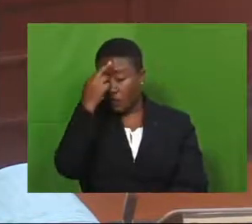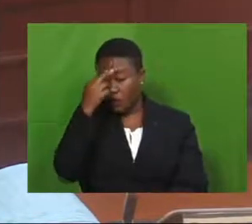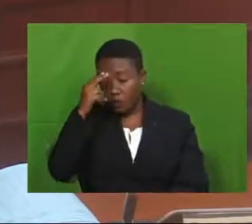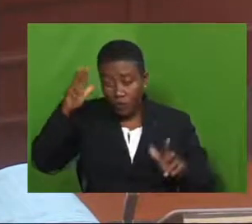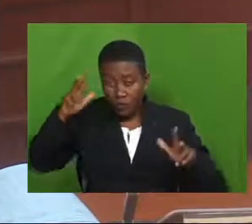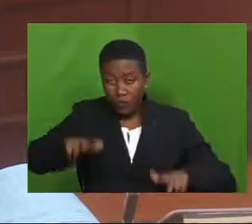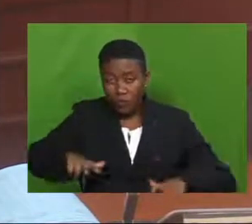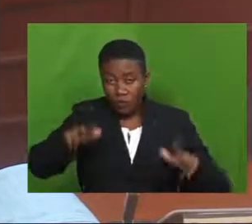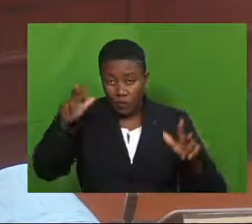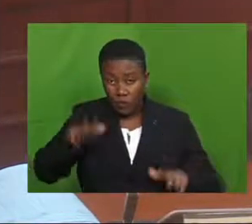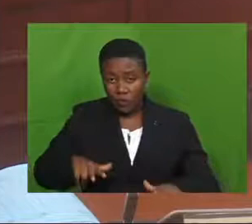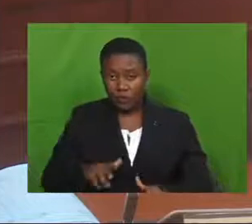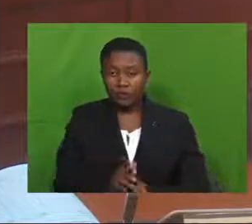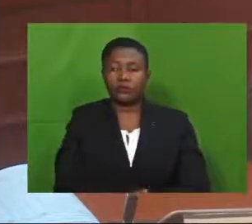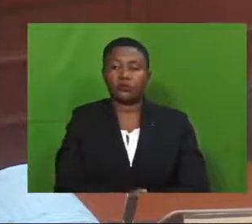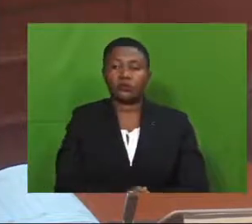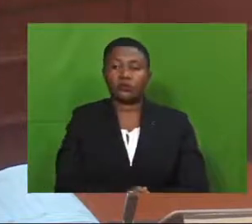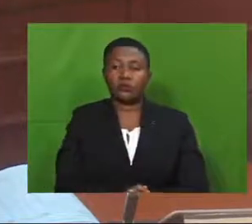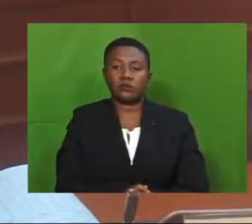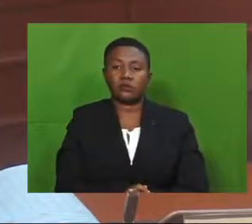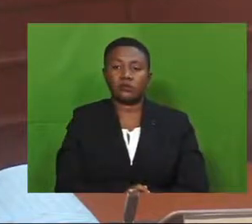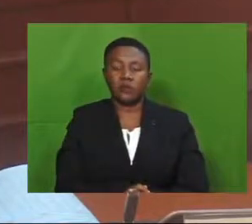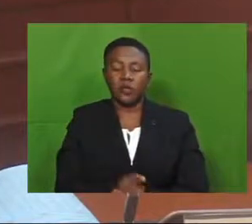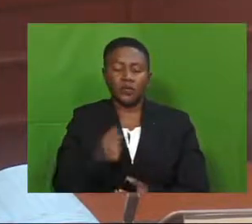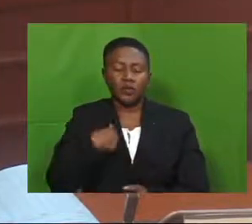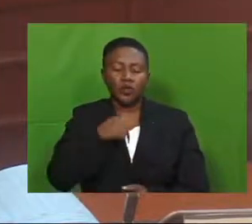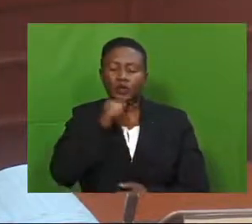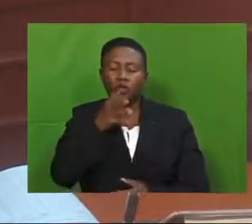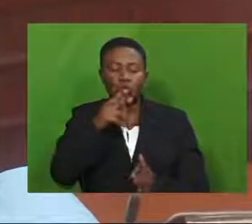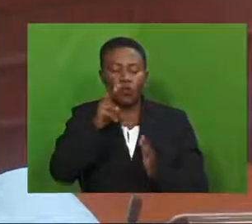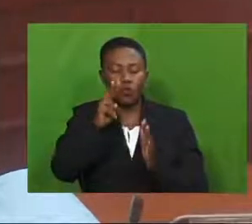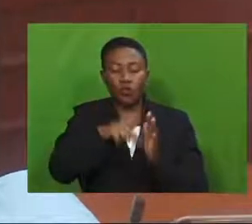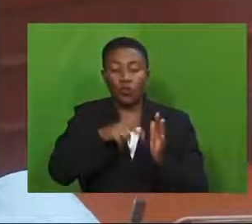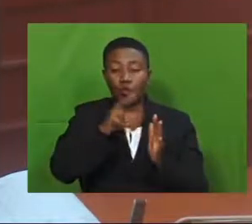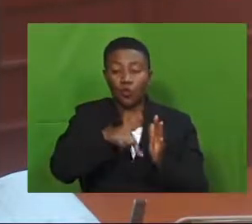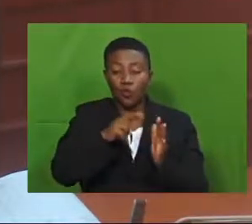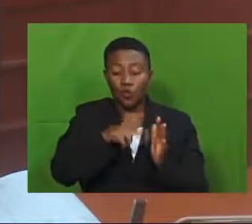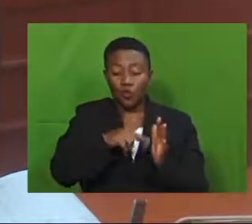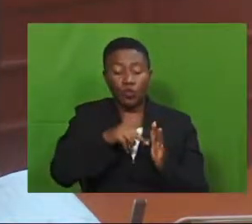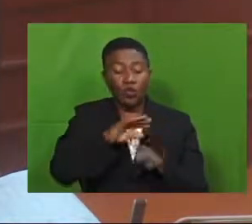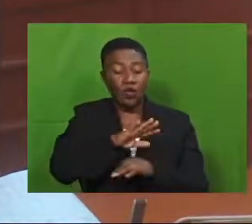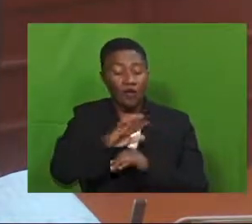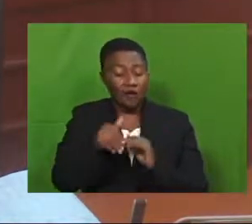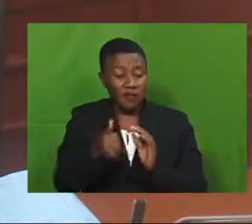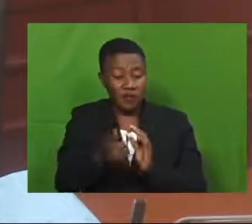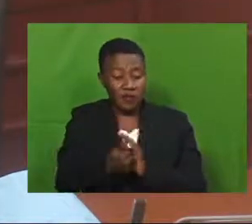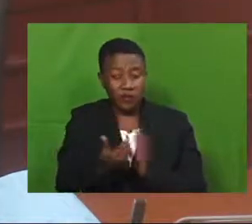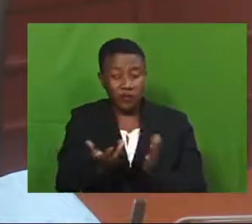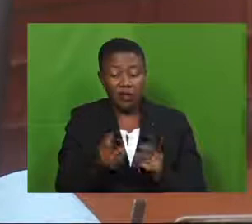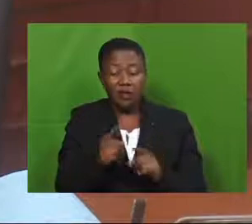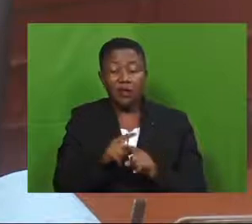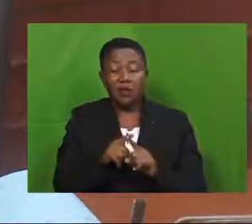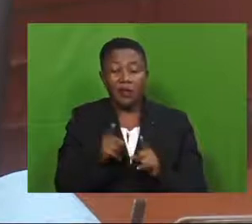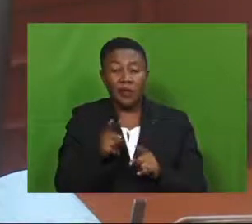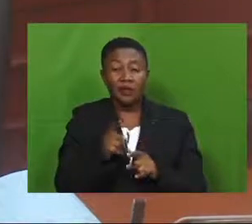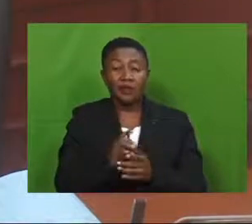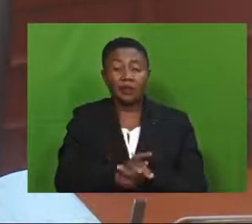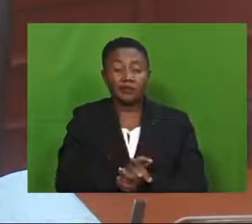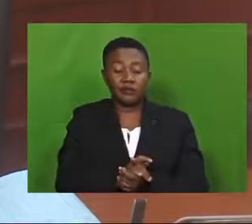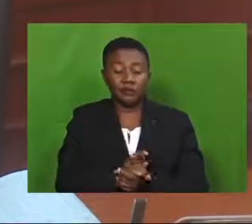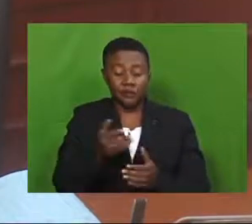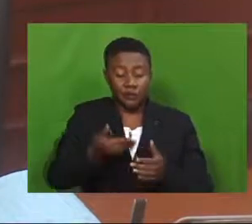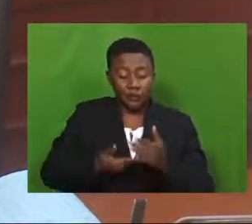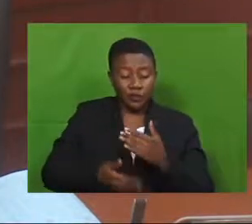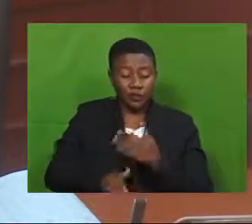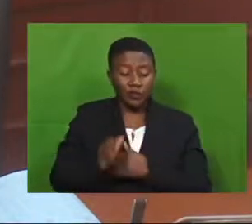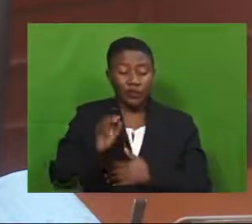read the full text of the statement for want of time, but for Hansard to capture it. Mr. Speaker, Dr. Sule Garba was born May